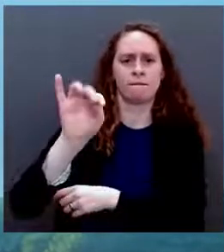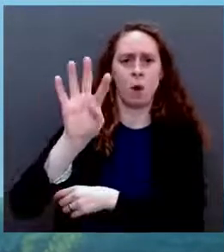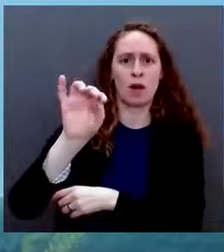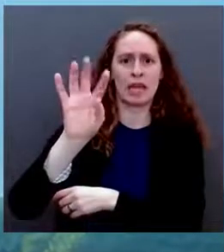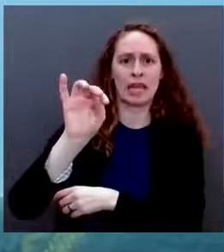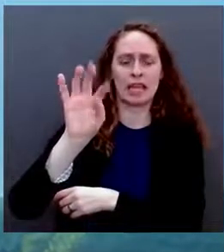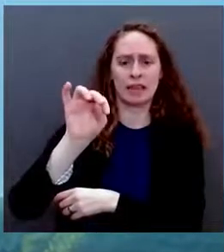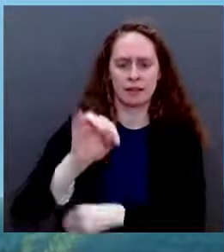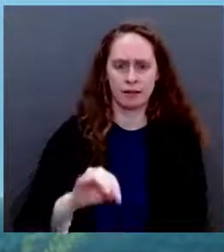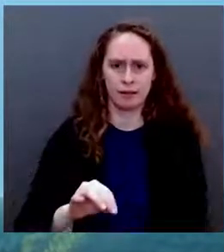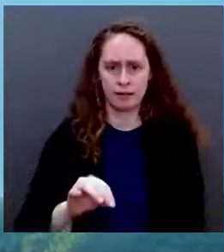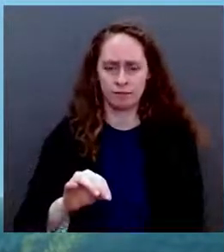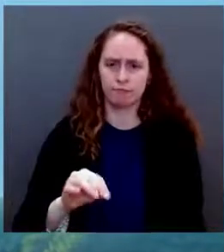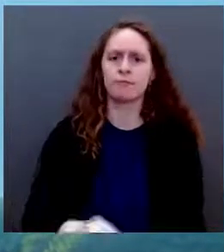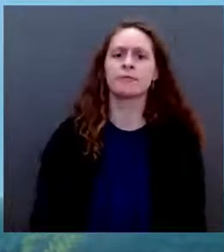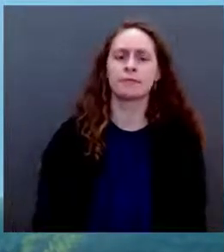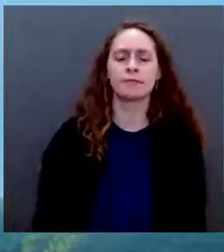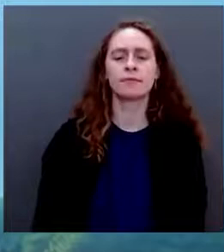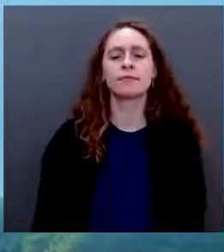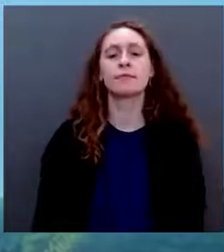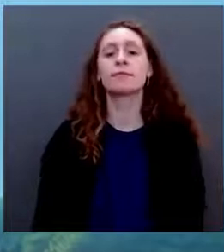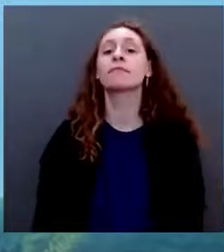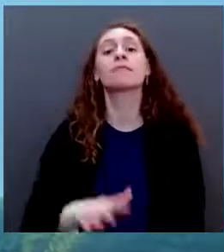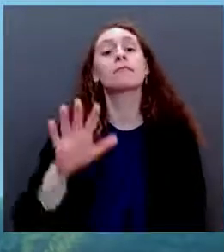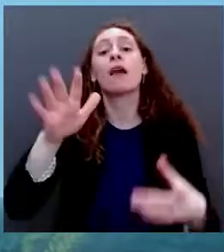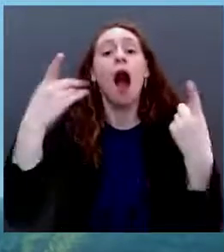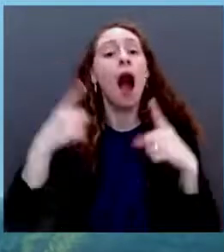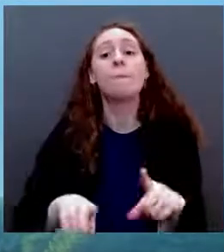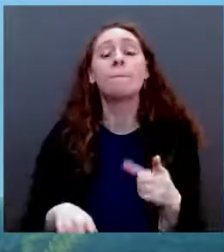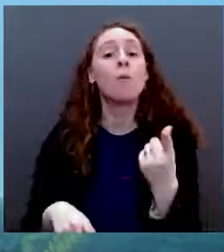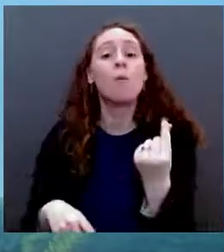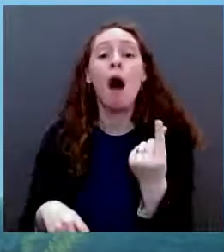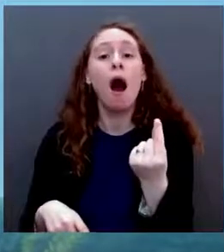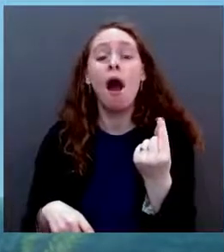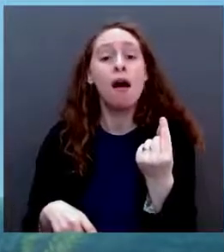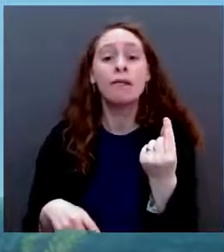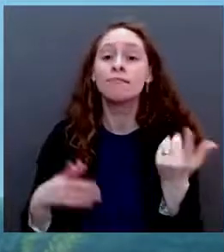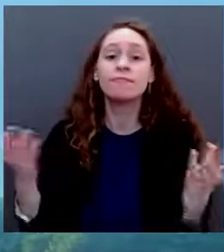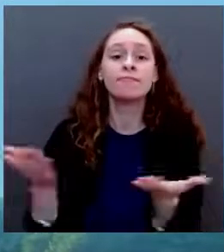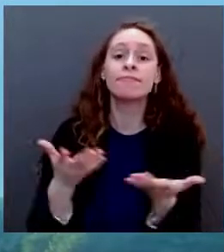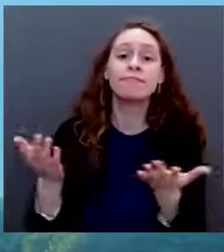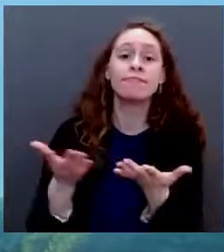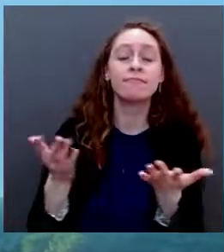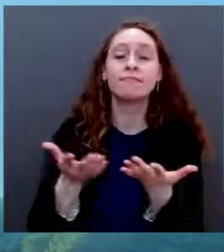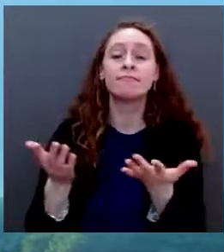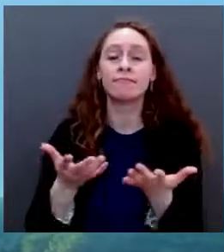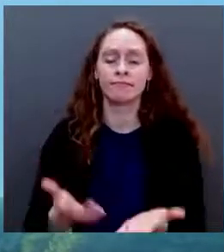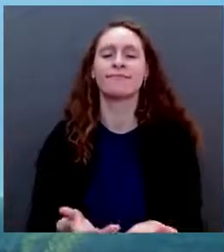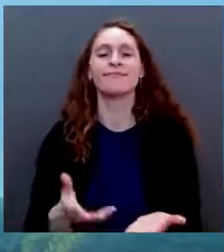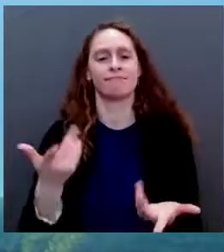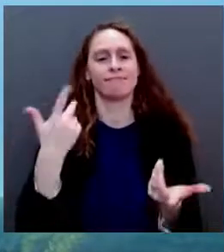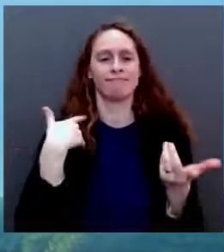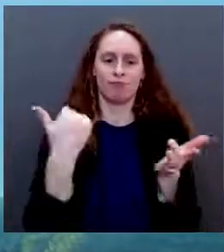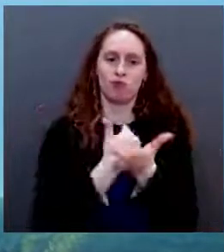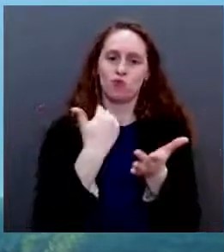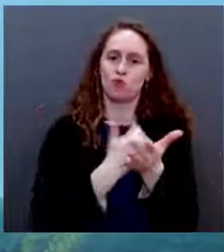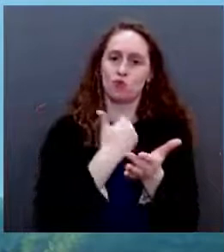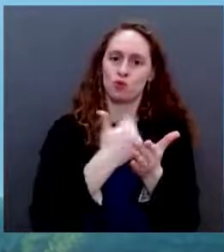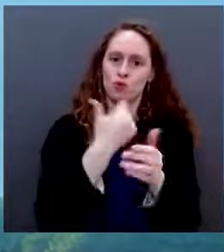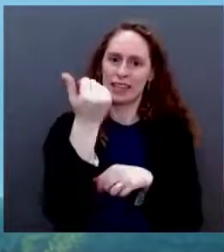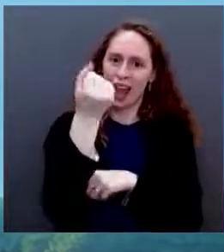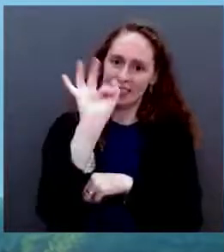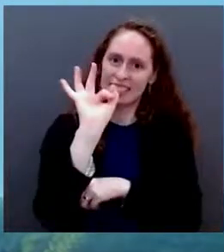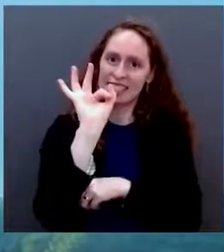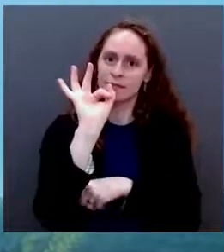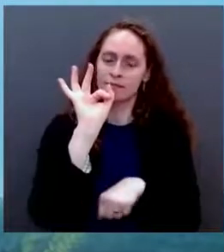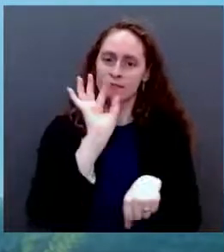new mom and pop small processors either open up for business here in our state, or they